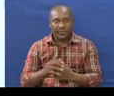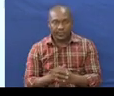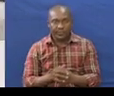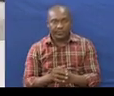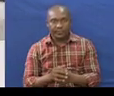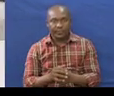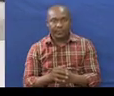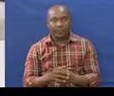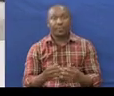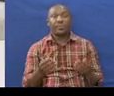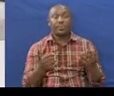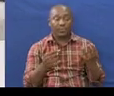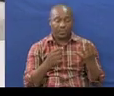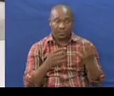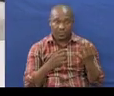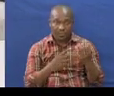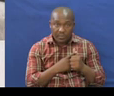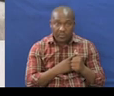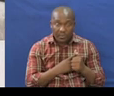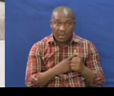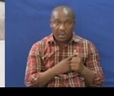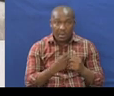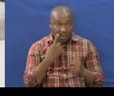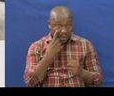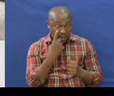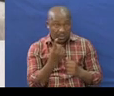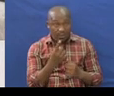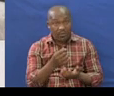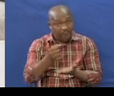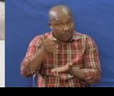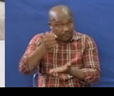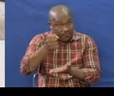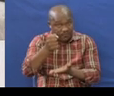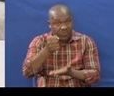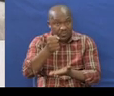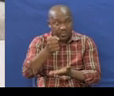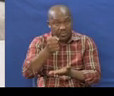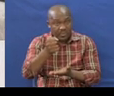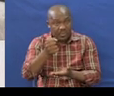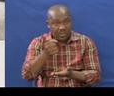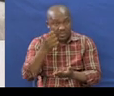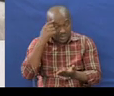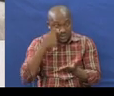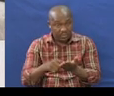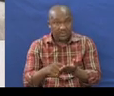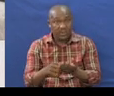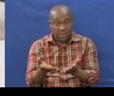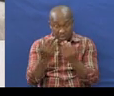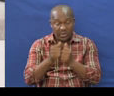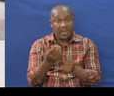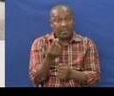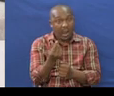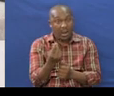financially affordable. Don't look for research titles that you cannot afford financially. You need money to conduct research. So